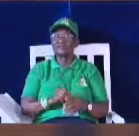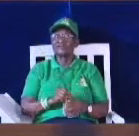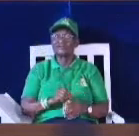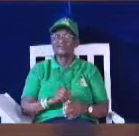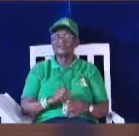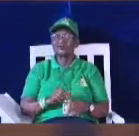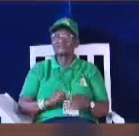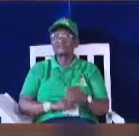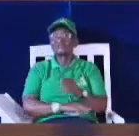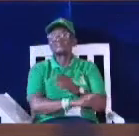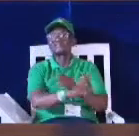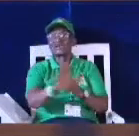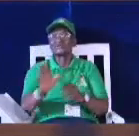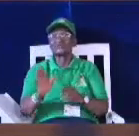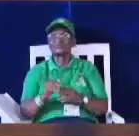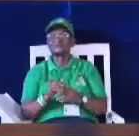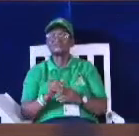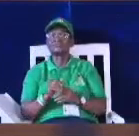your shadow,